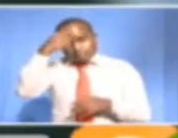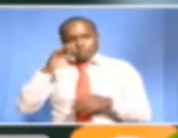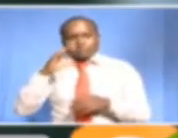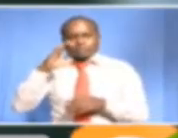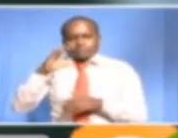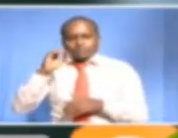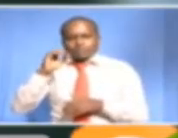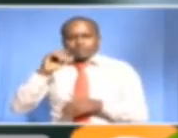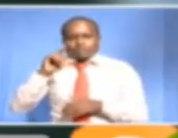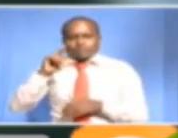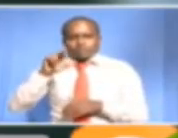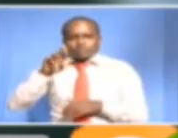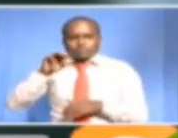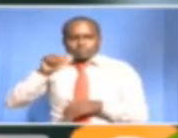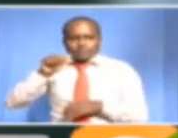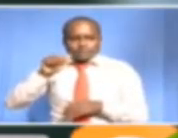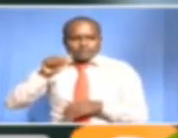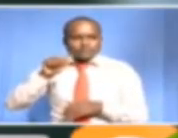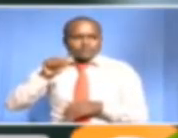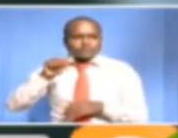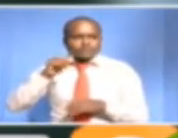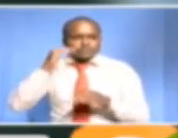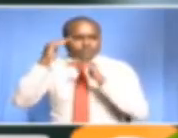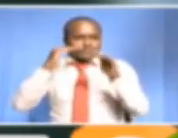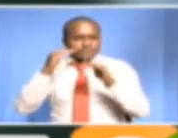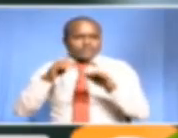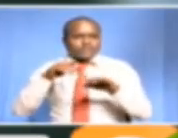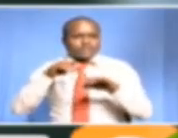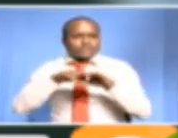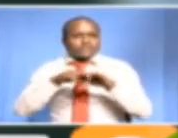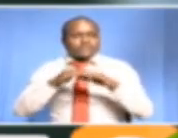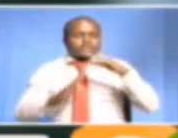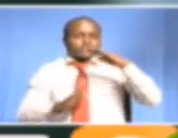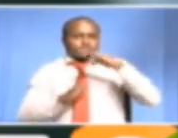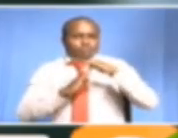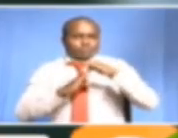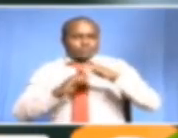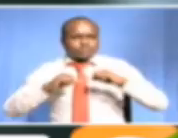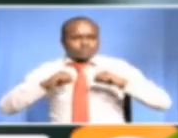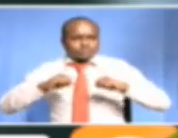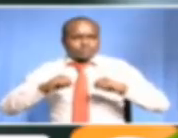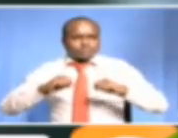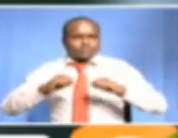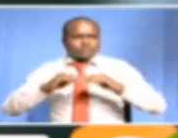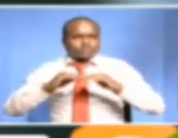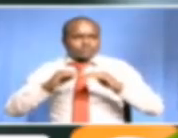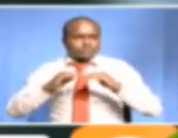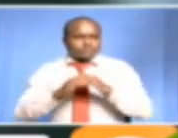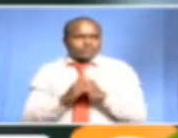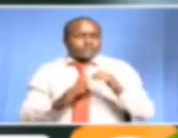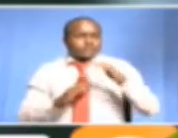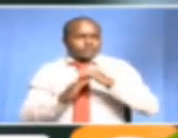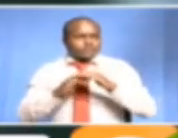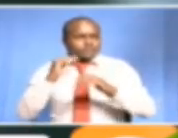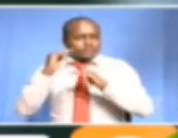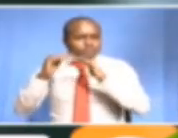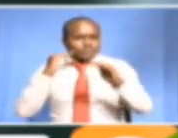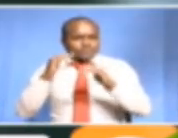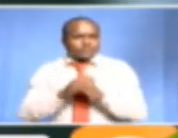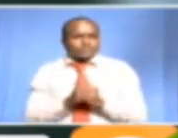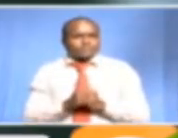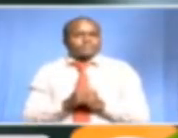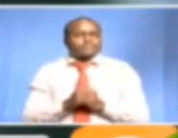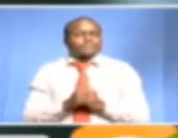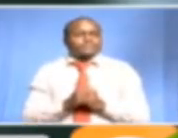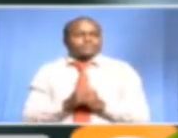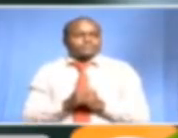Columbia, as you say, is an Ivy League, you know, it's in the league of, you know, Harvard. It's a serious school, yes. It's a serious school, yeah. UPenn, Yale,